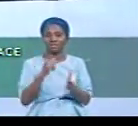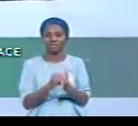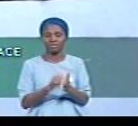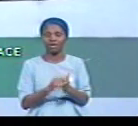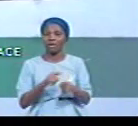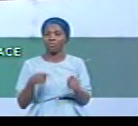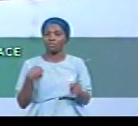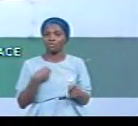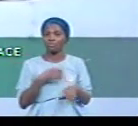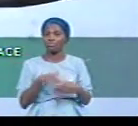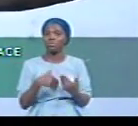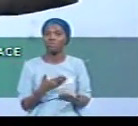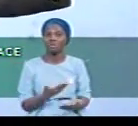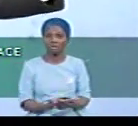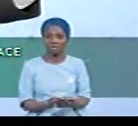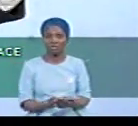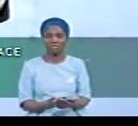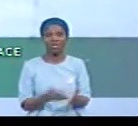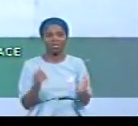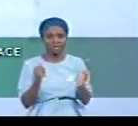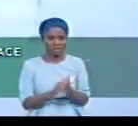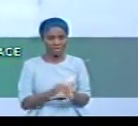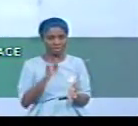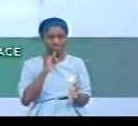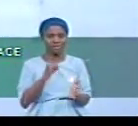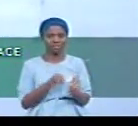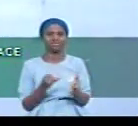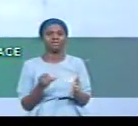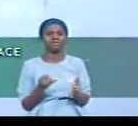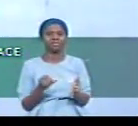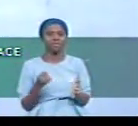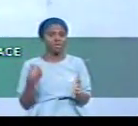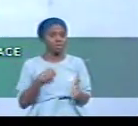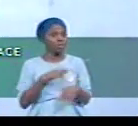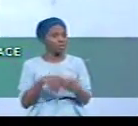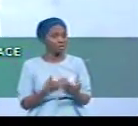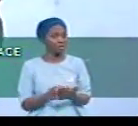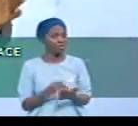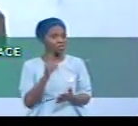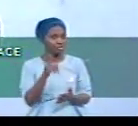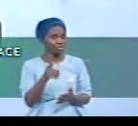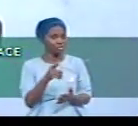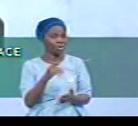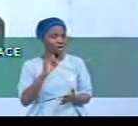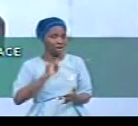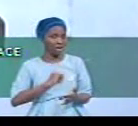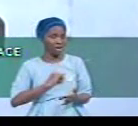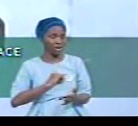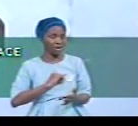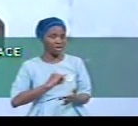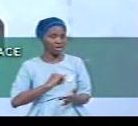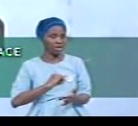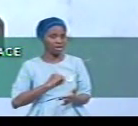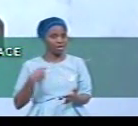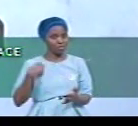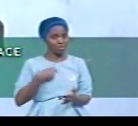all, that's it, we all, you and I, we and